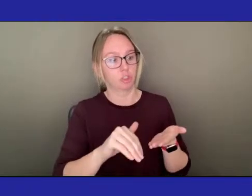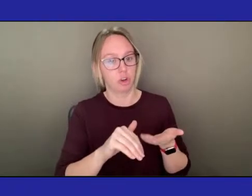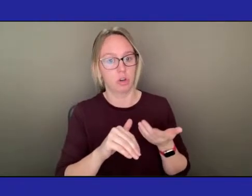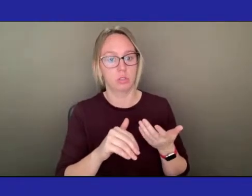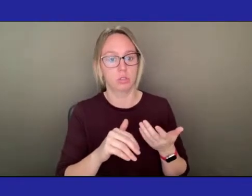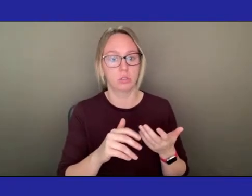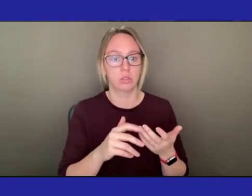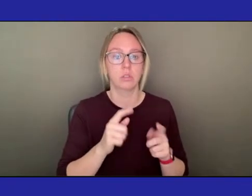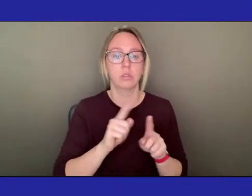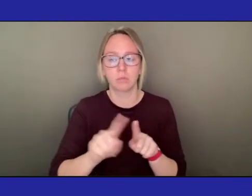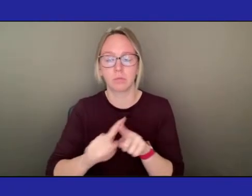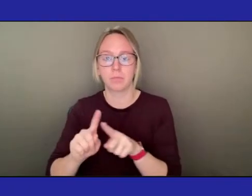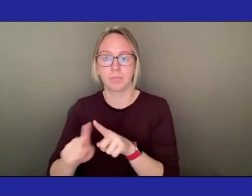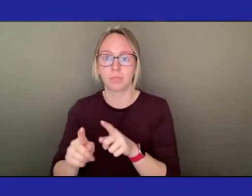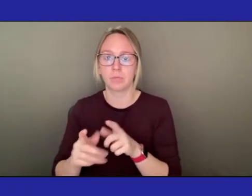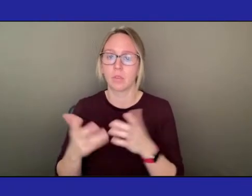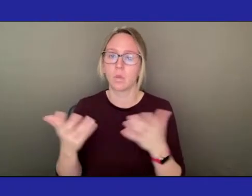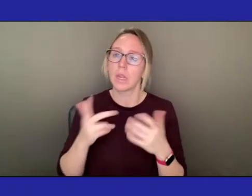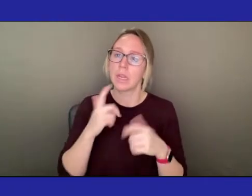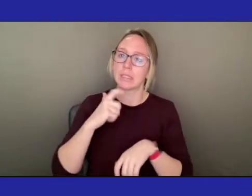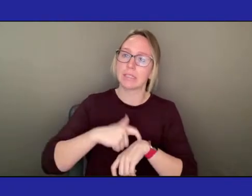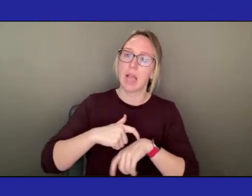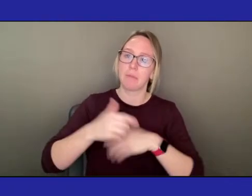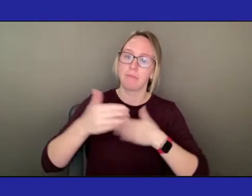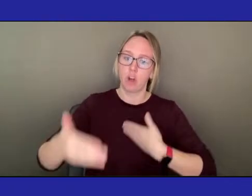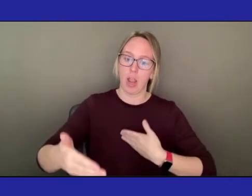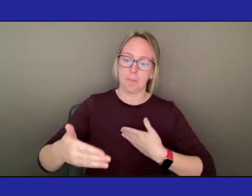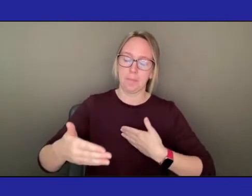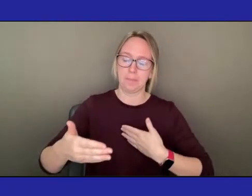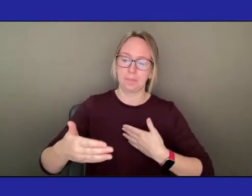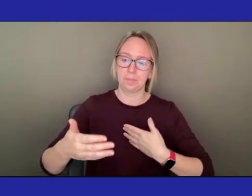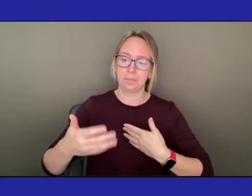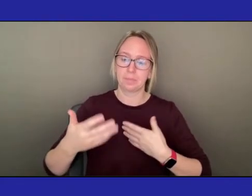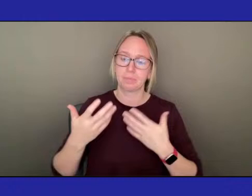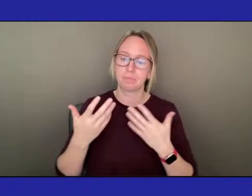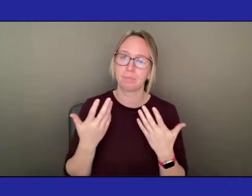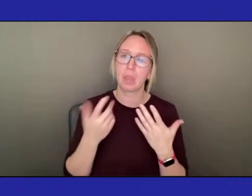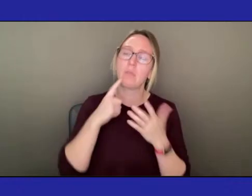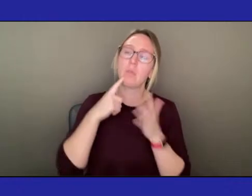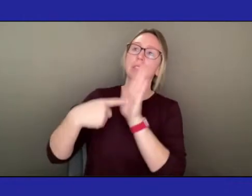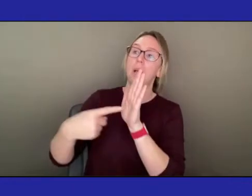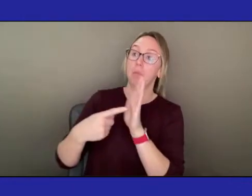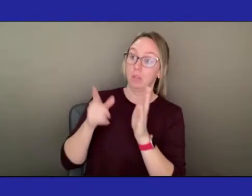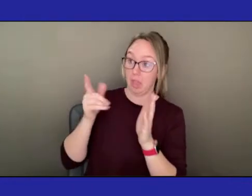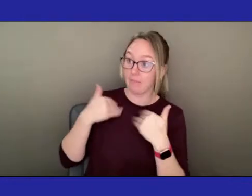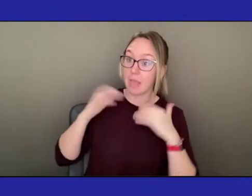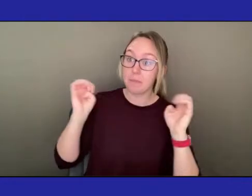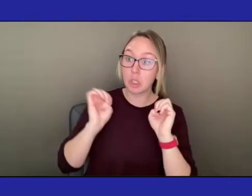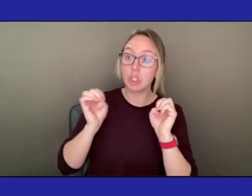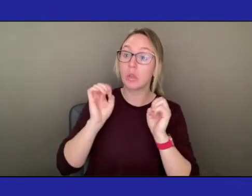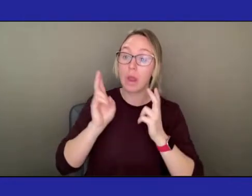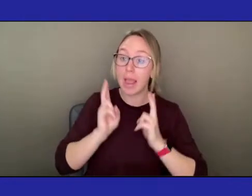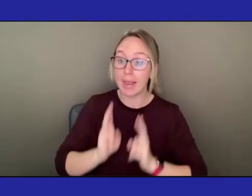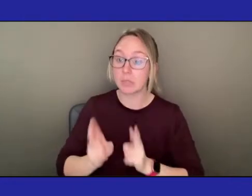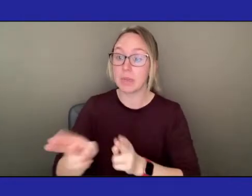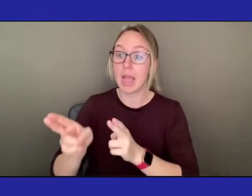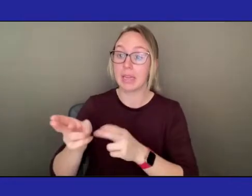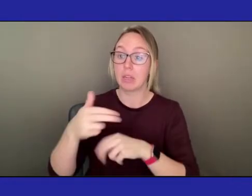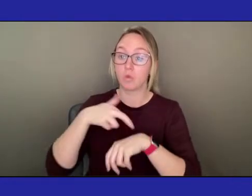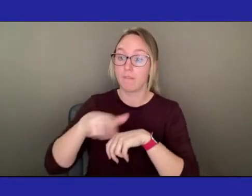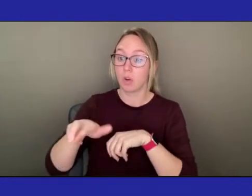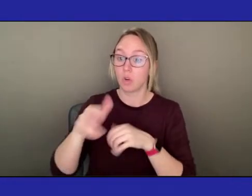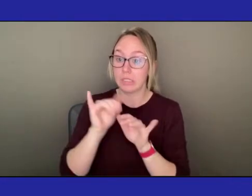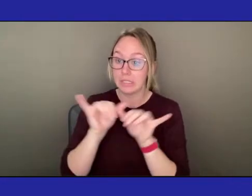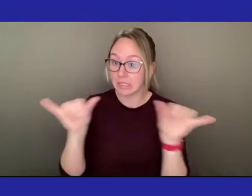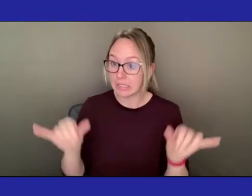before, is there such a thing as a emergency expedited, and how does that all, and is there a way of,